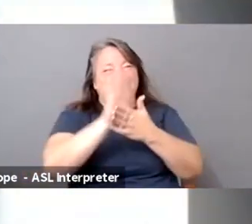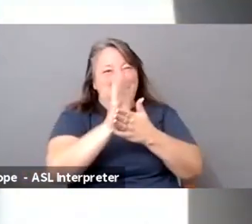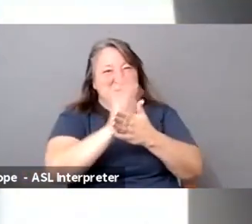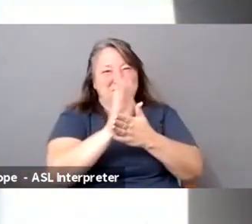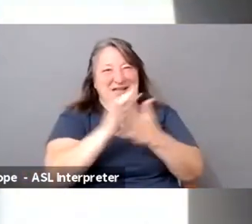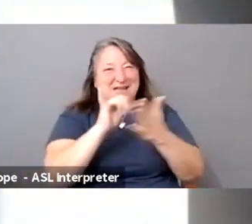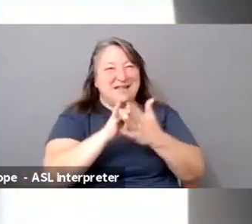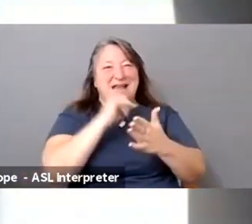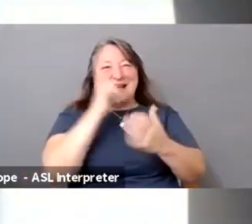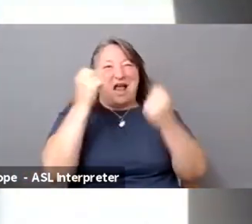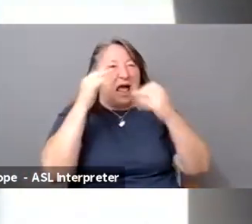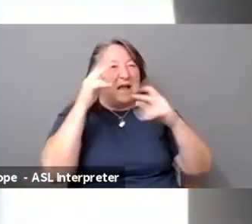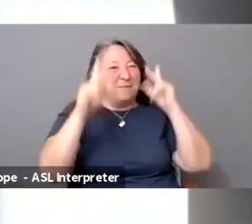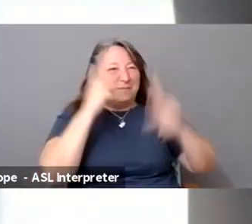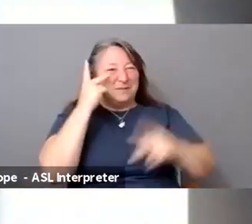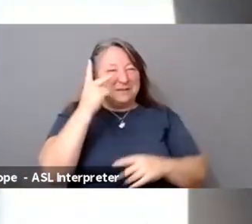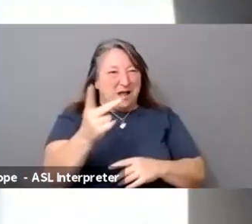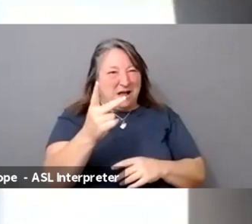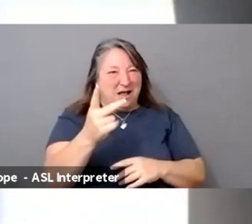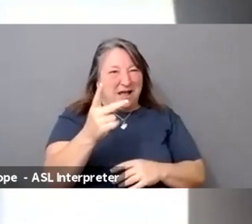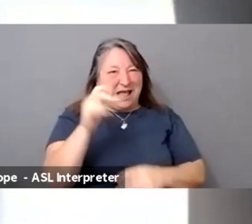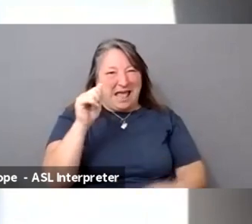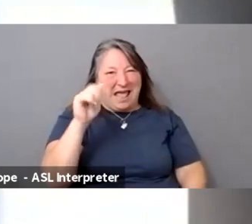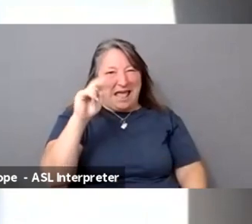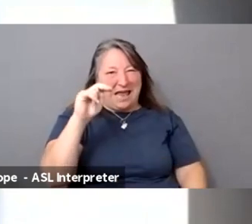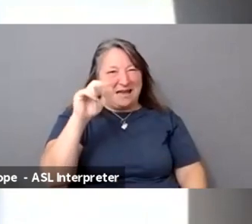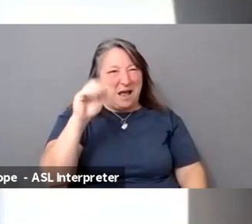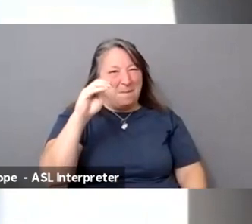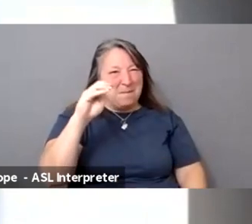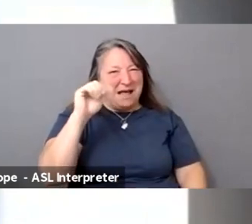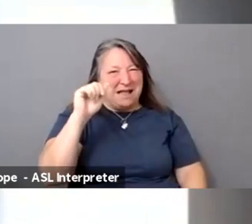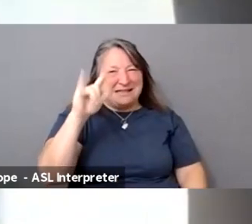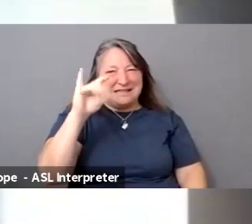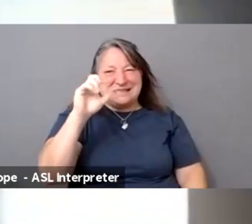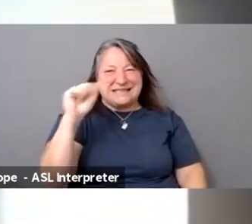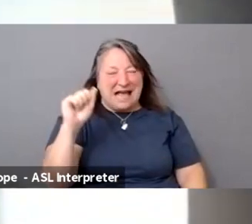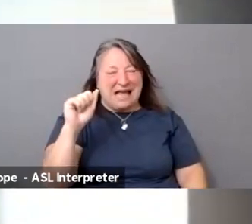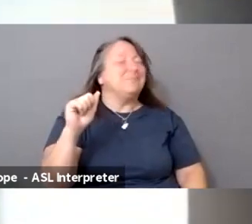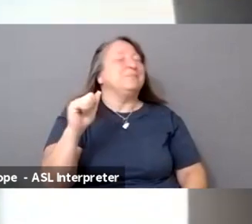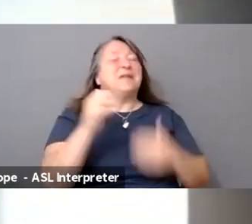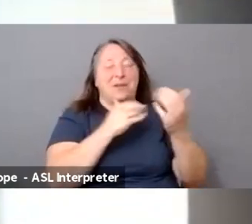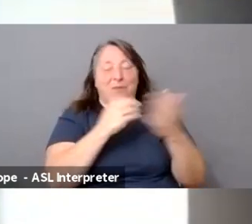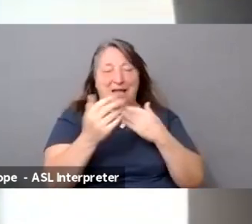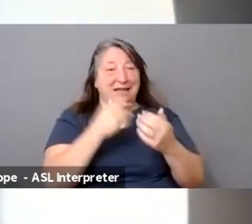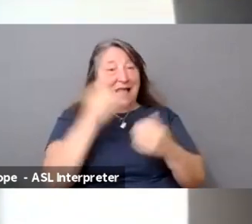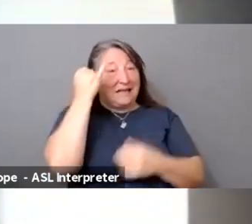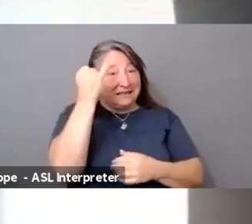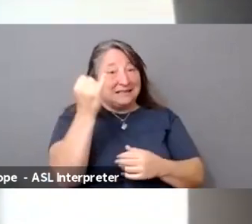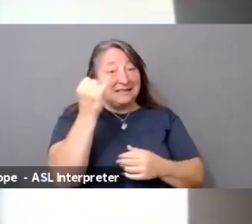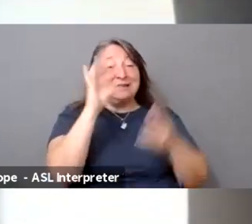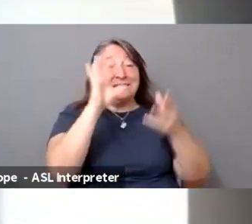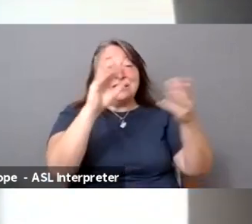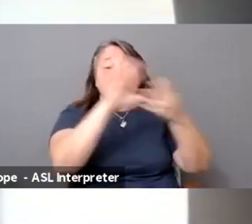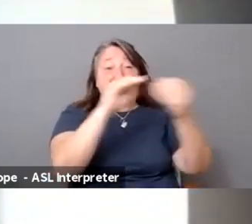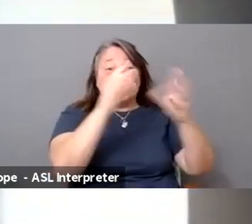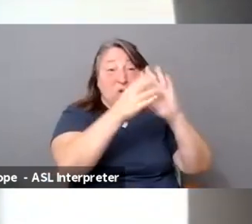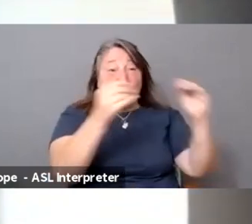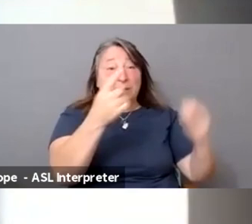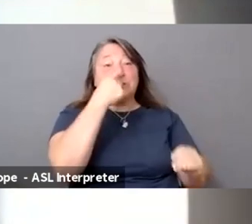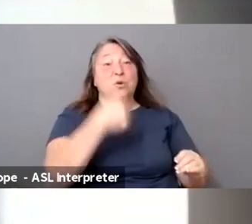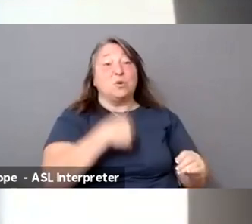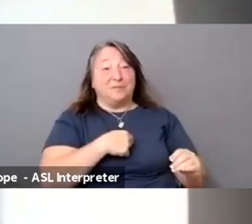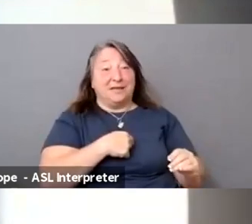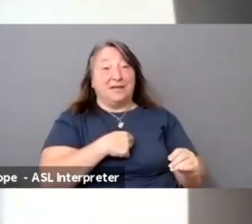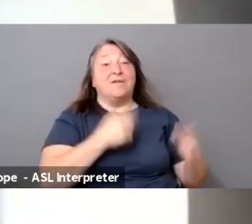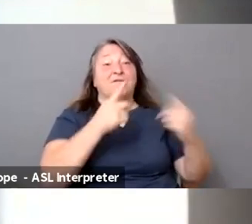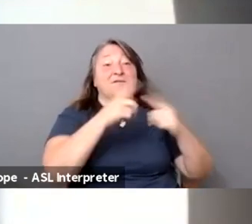by Charlie Kaufman. But the idea was that I was sort of told this story through the attorney who wrote a